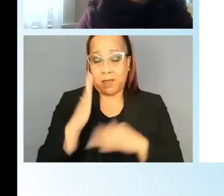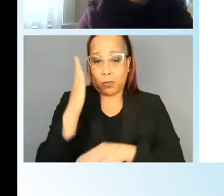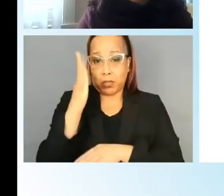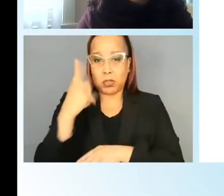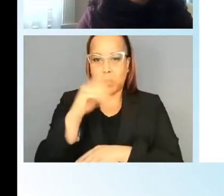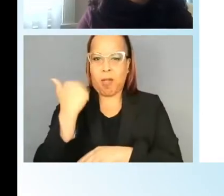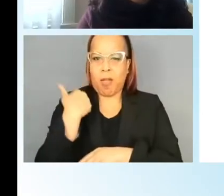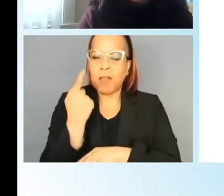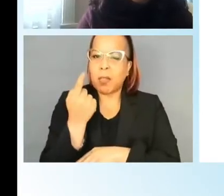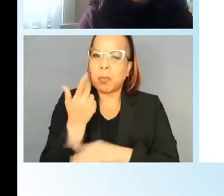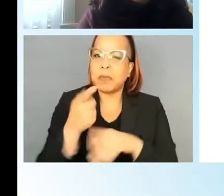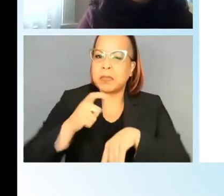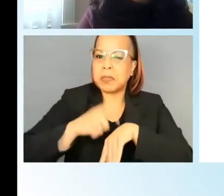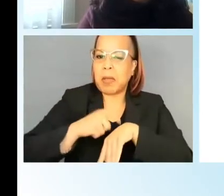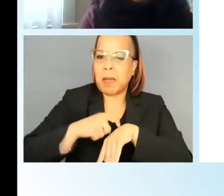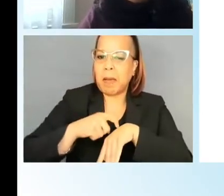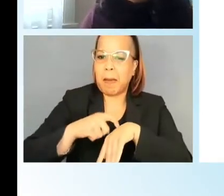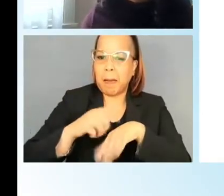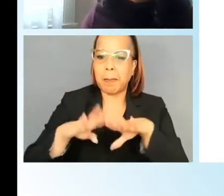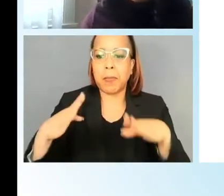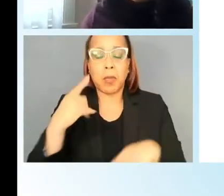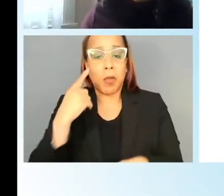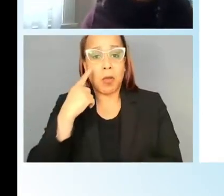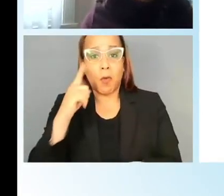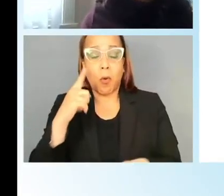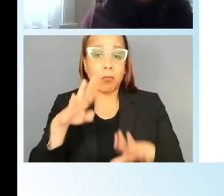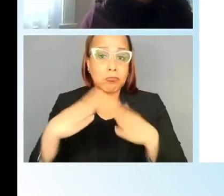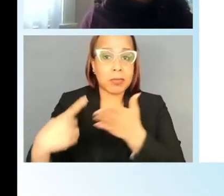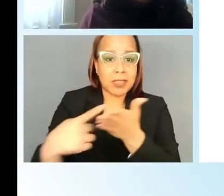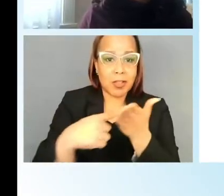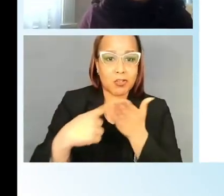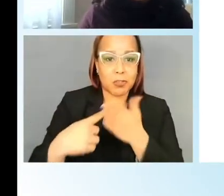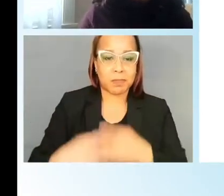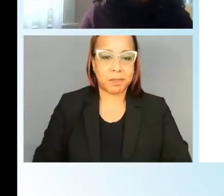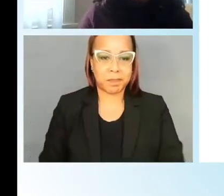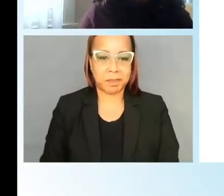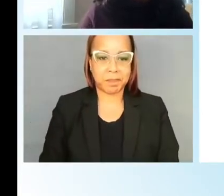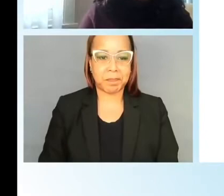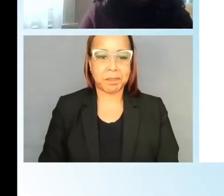little bit of time for discussion.